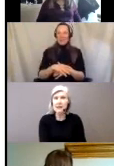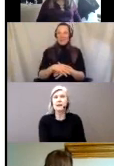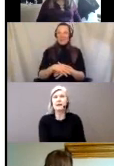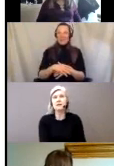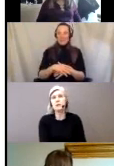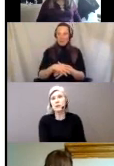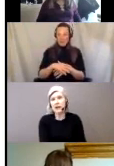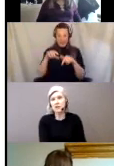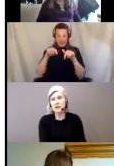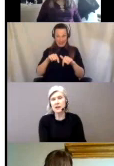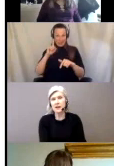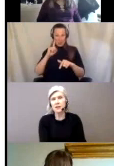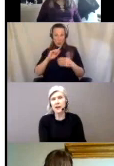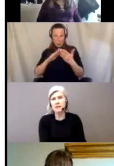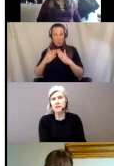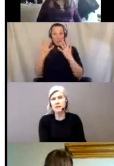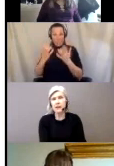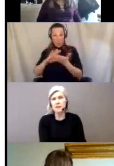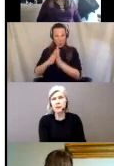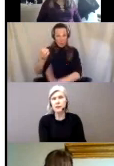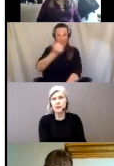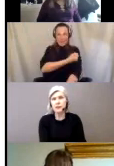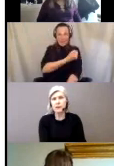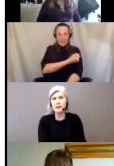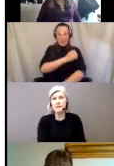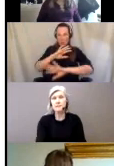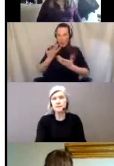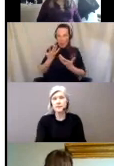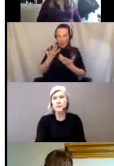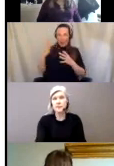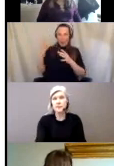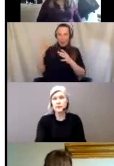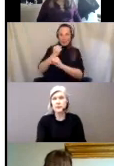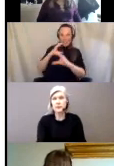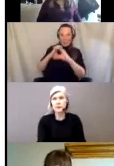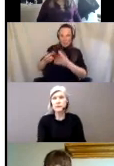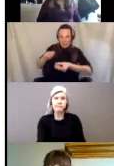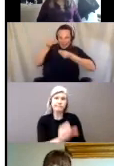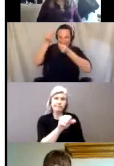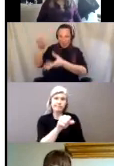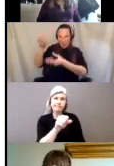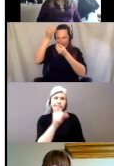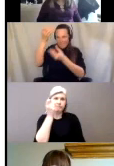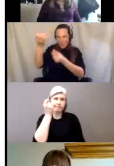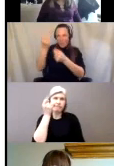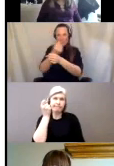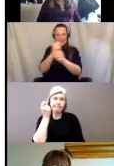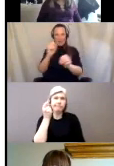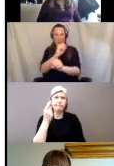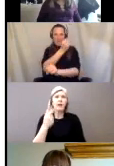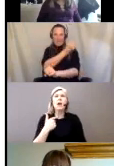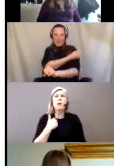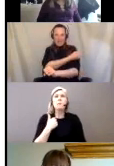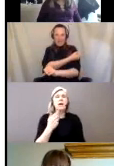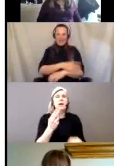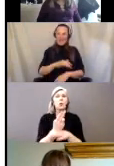key is communication, and that's where the concern lies. Sure, and I say VRS a lot,